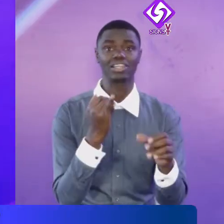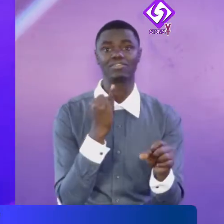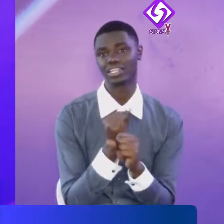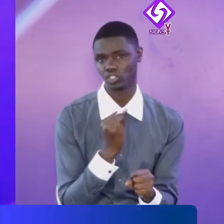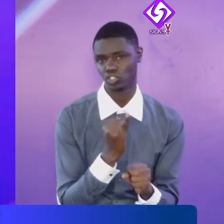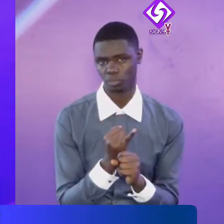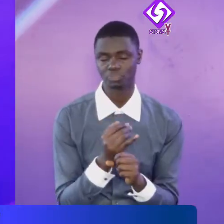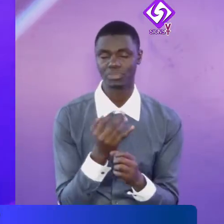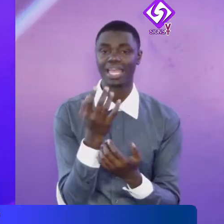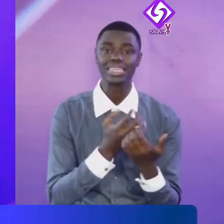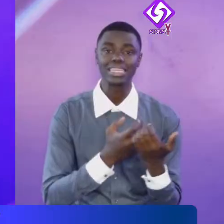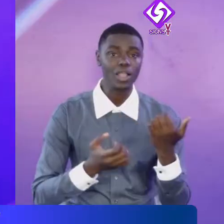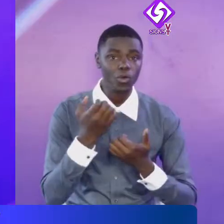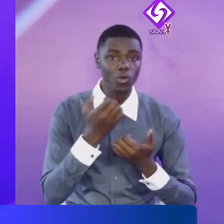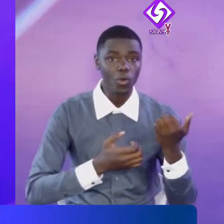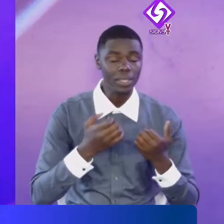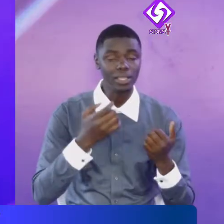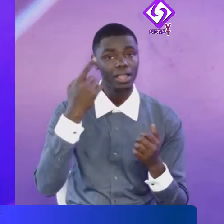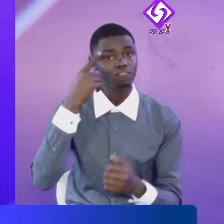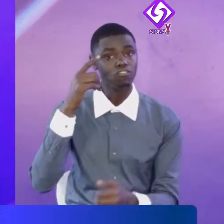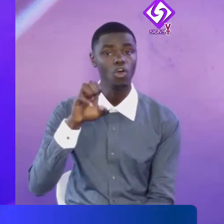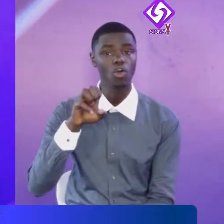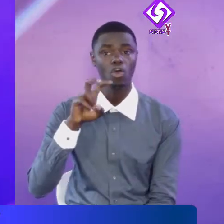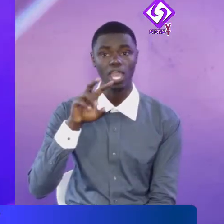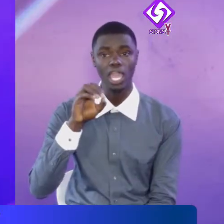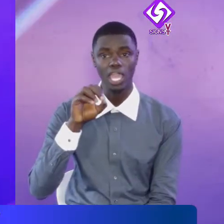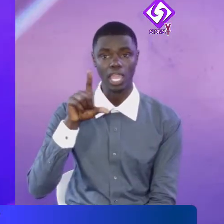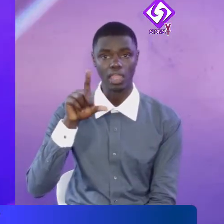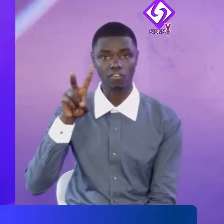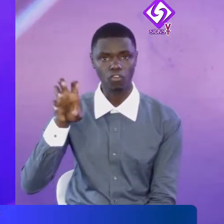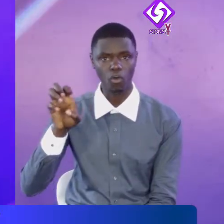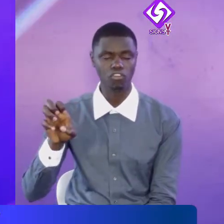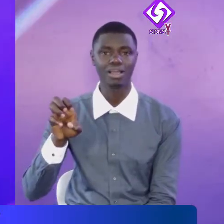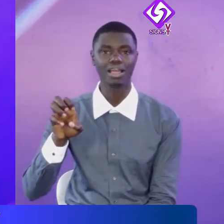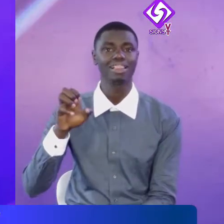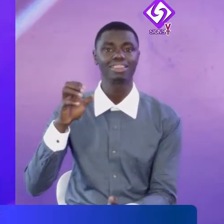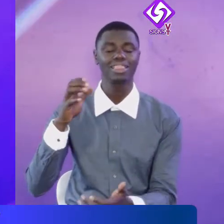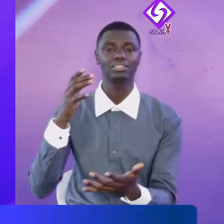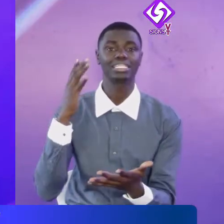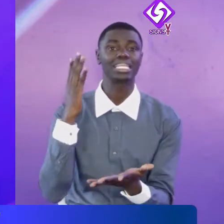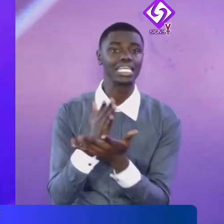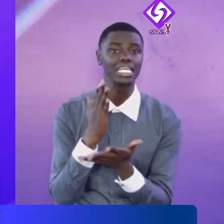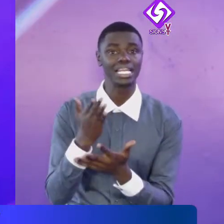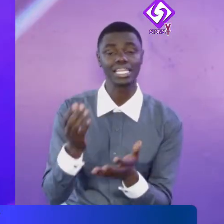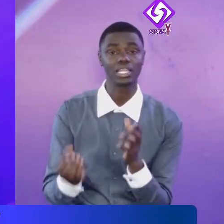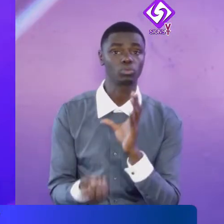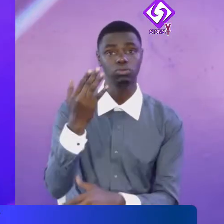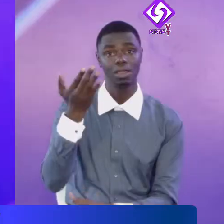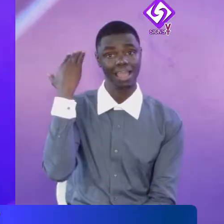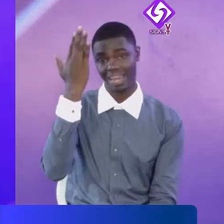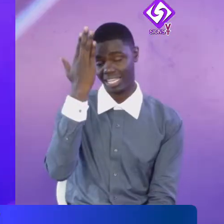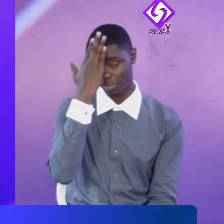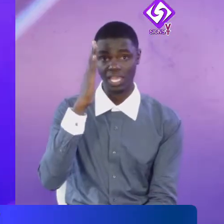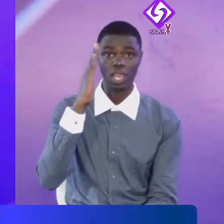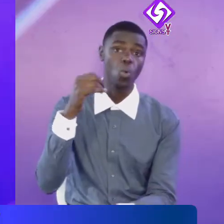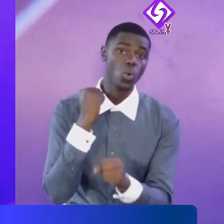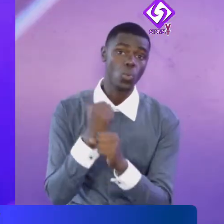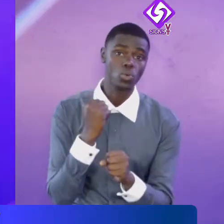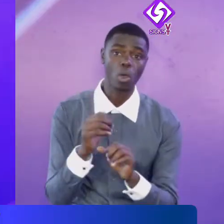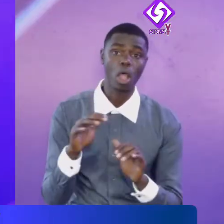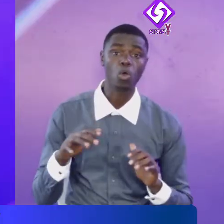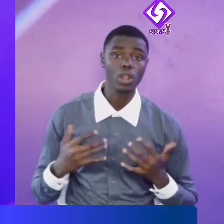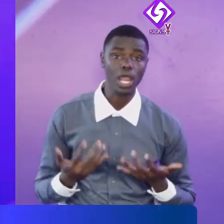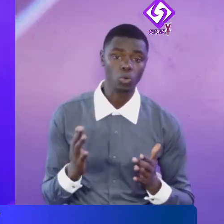So the economic ideology for Evolve, which was revealed last Monday, was that we will work on how to